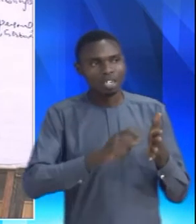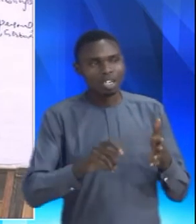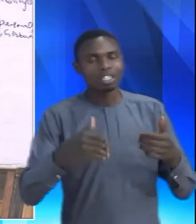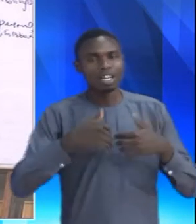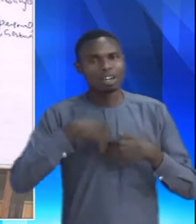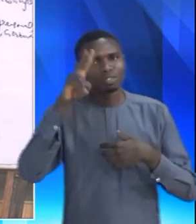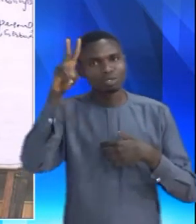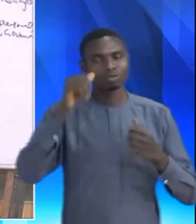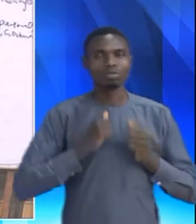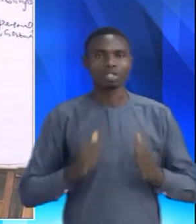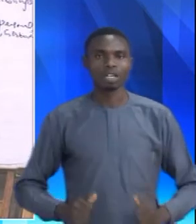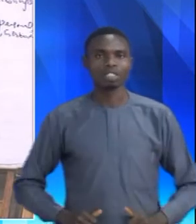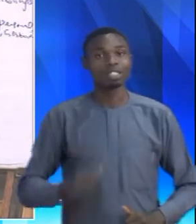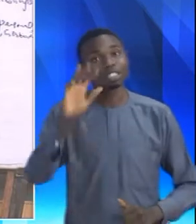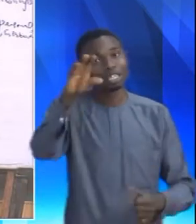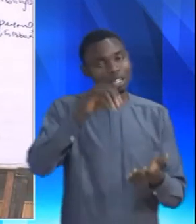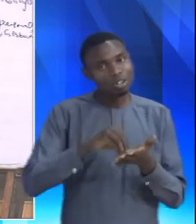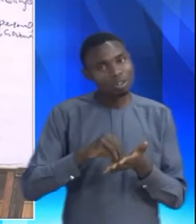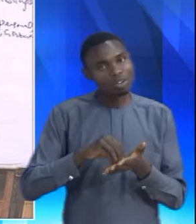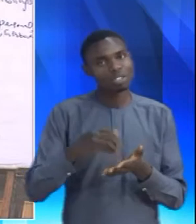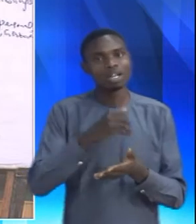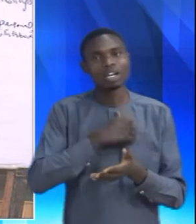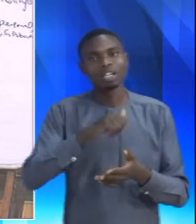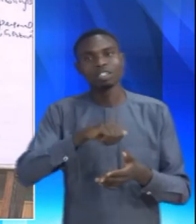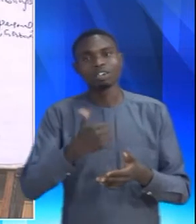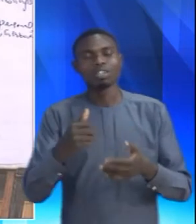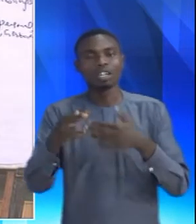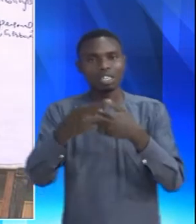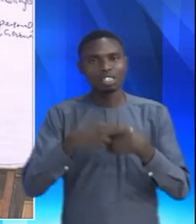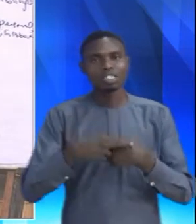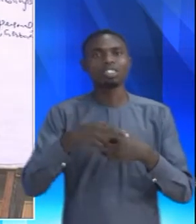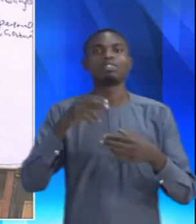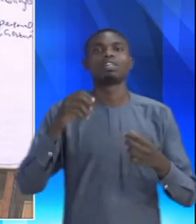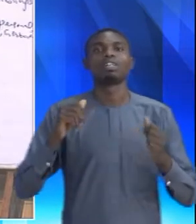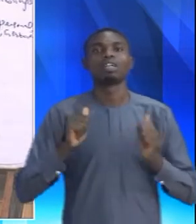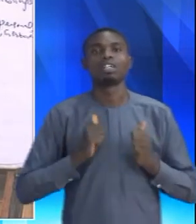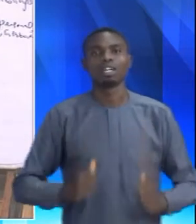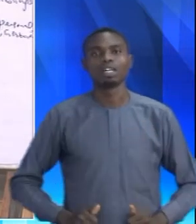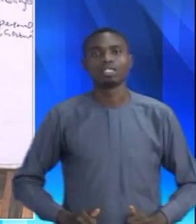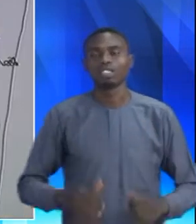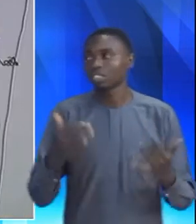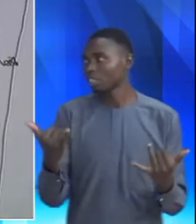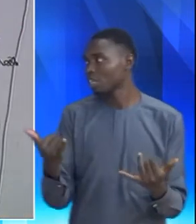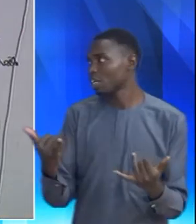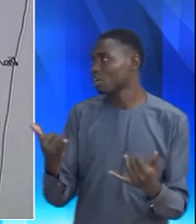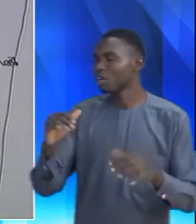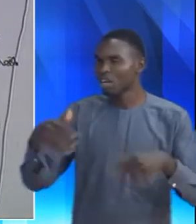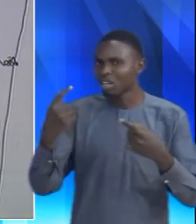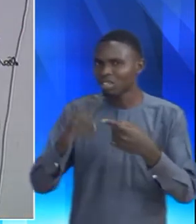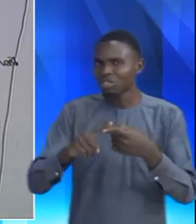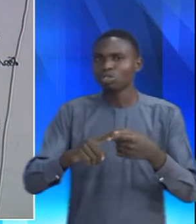and the receiver's own address. When we go into details of how to construct an